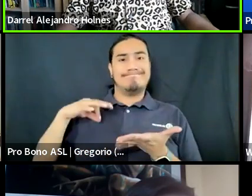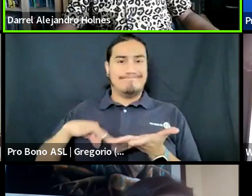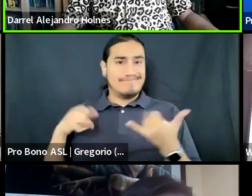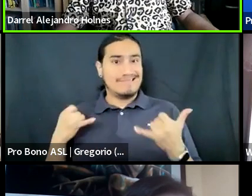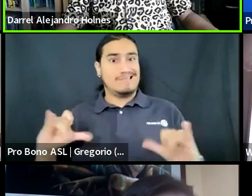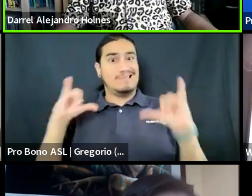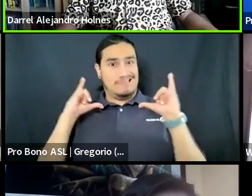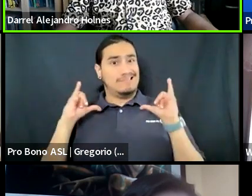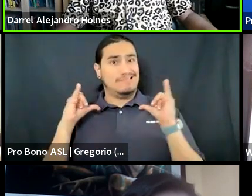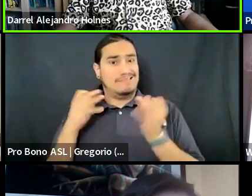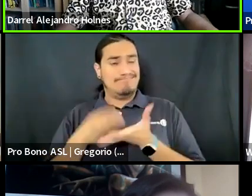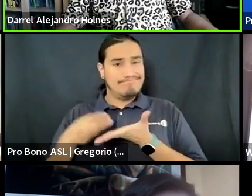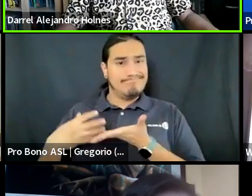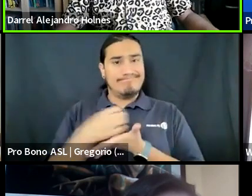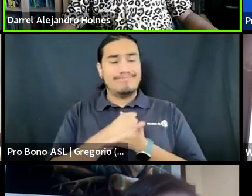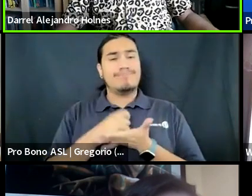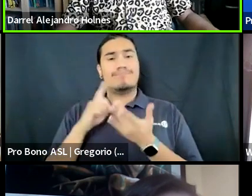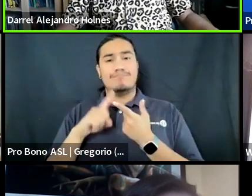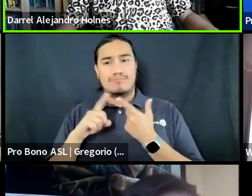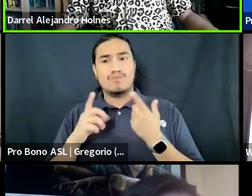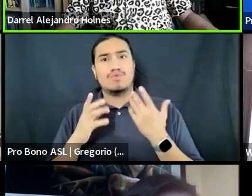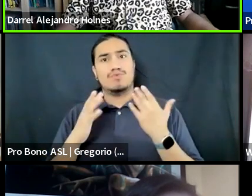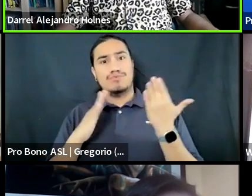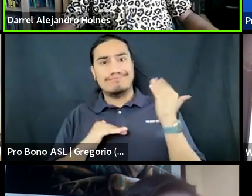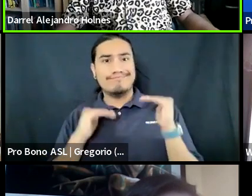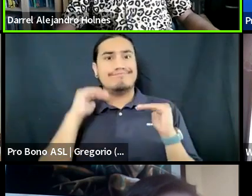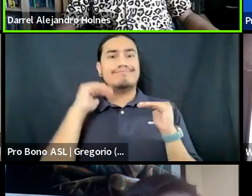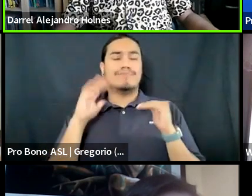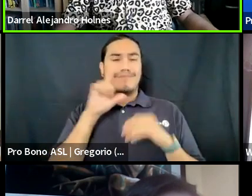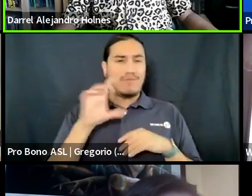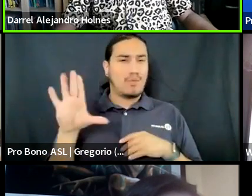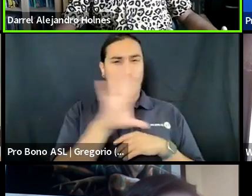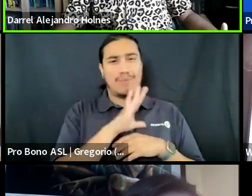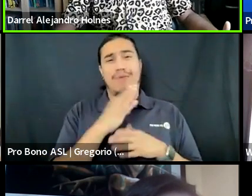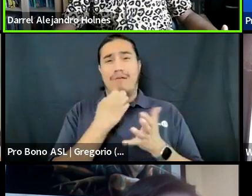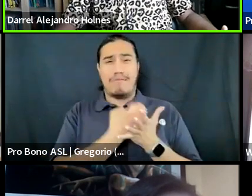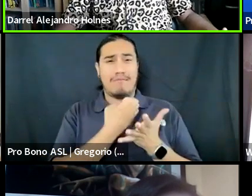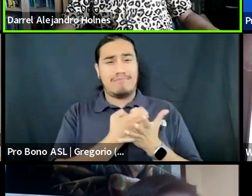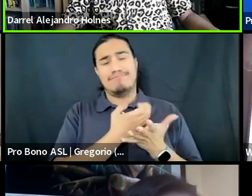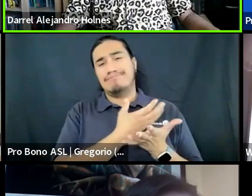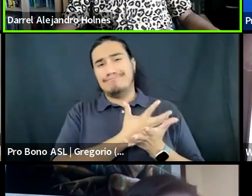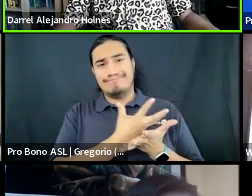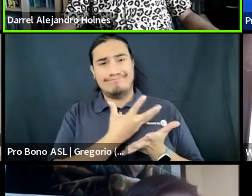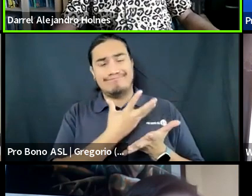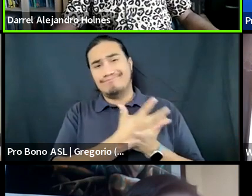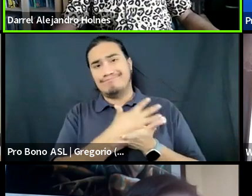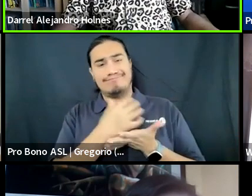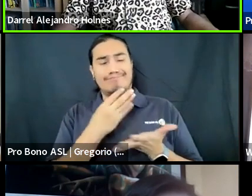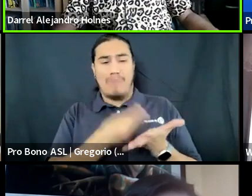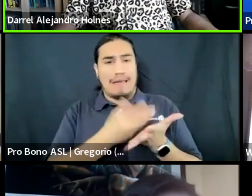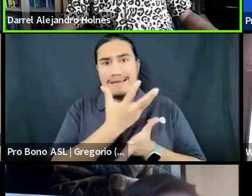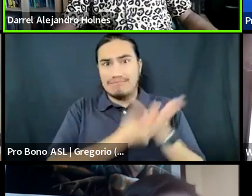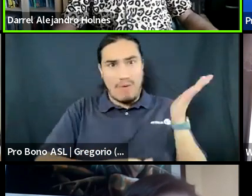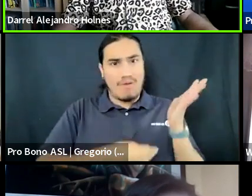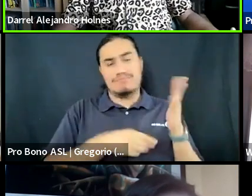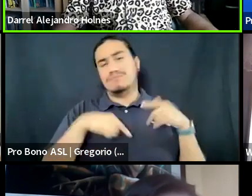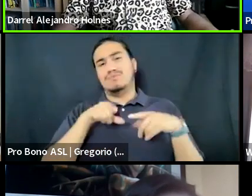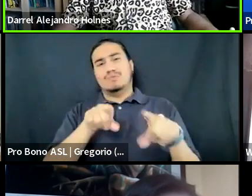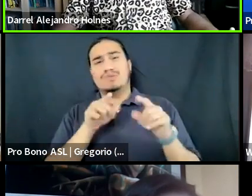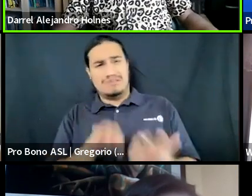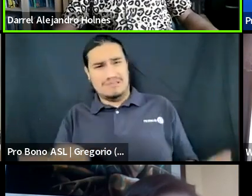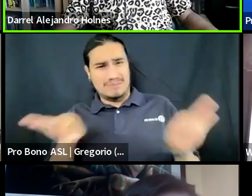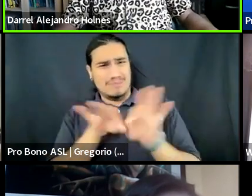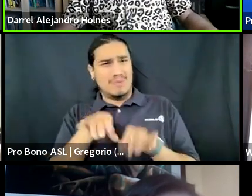to help make up for some of the lost income at a time when there was just great need in the city